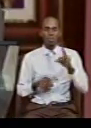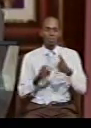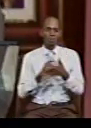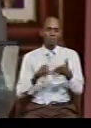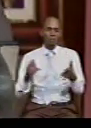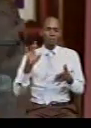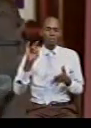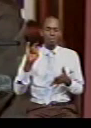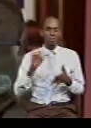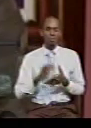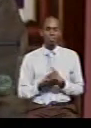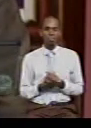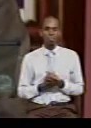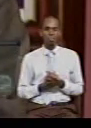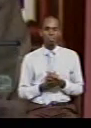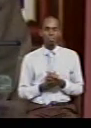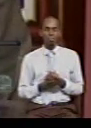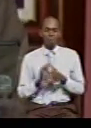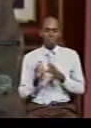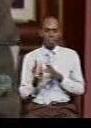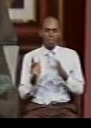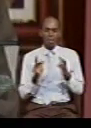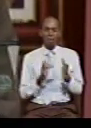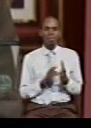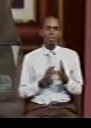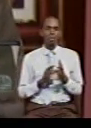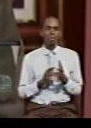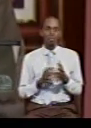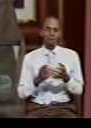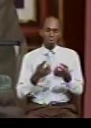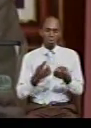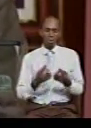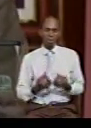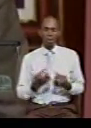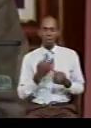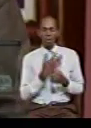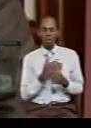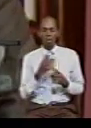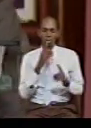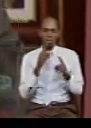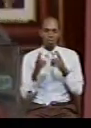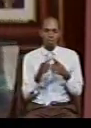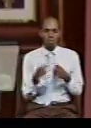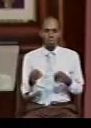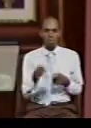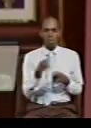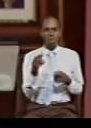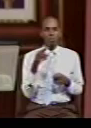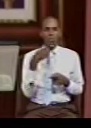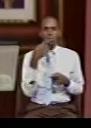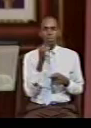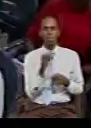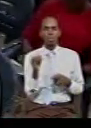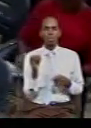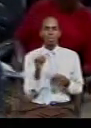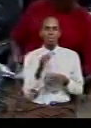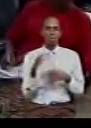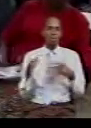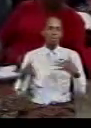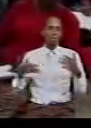28, verse 18. Jesus came and spake unto them, saying, tell me,